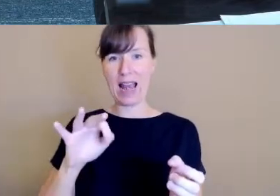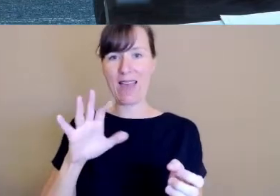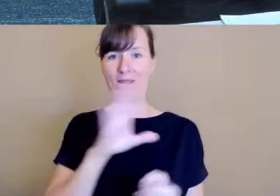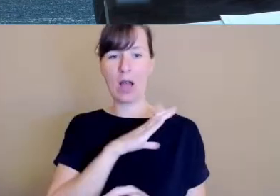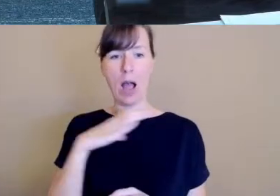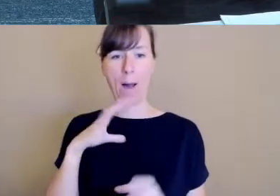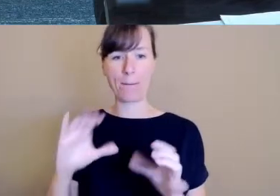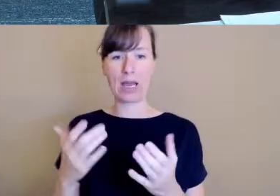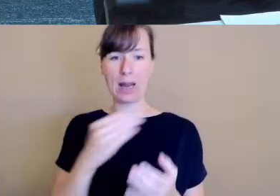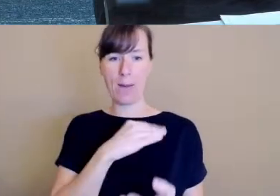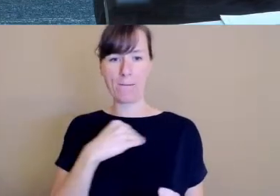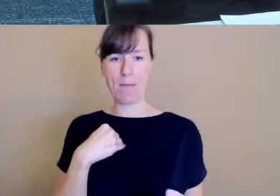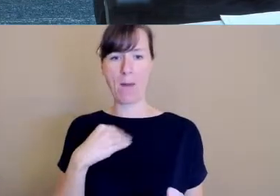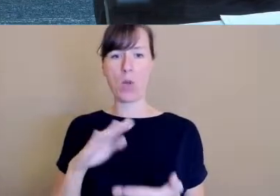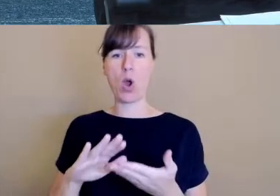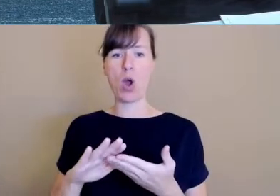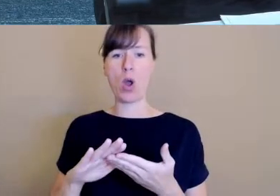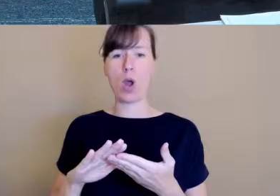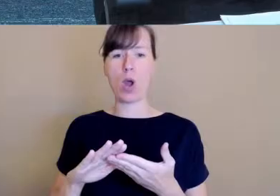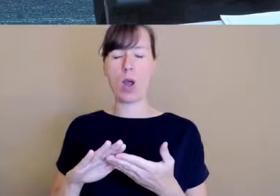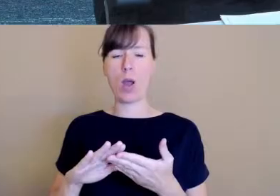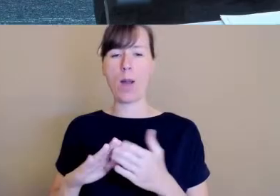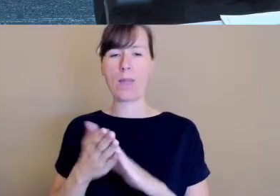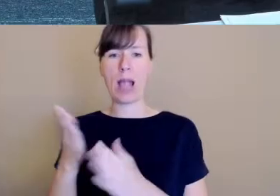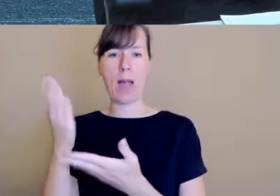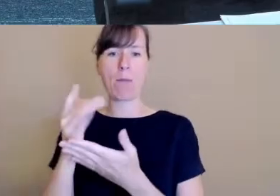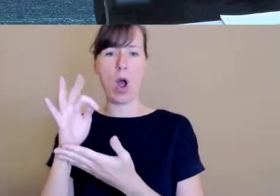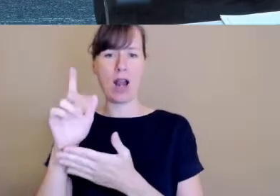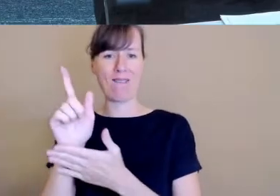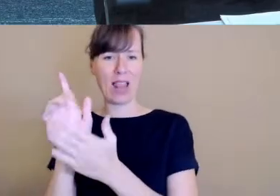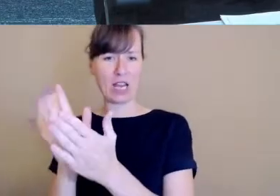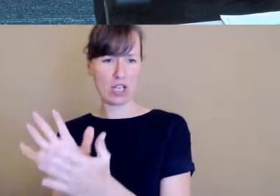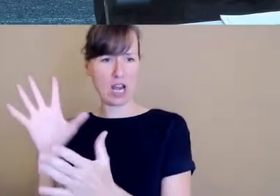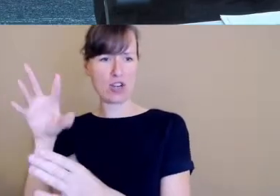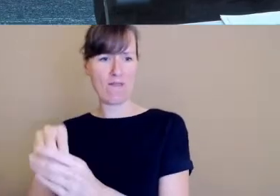interest. And the second